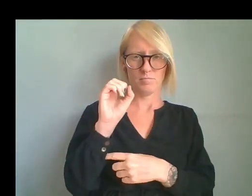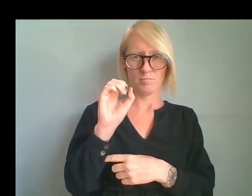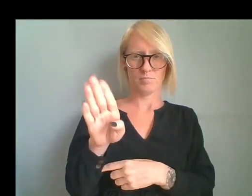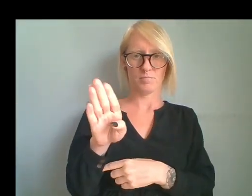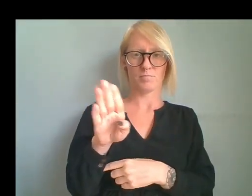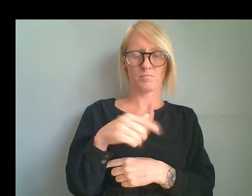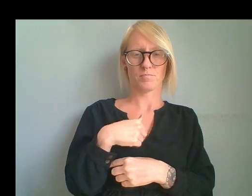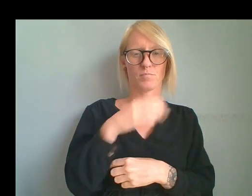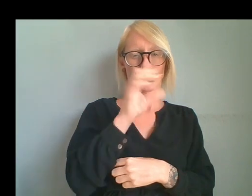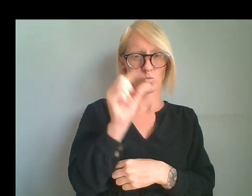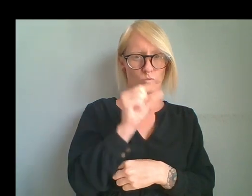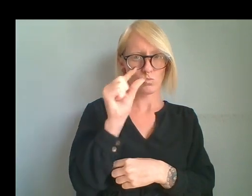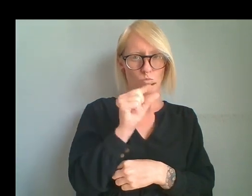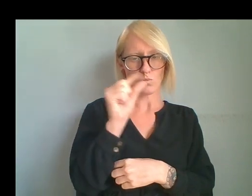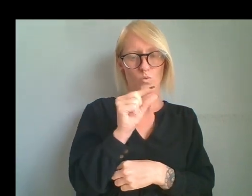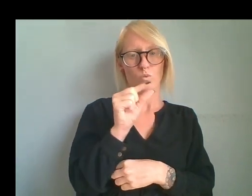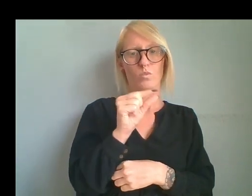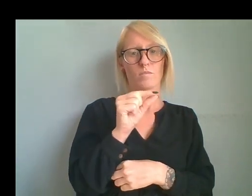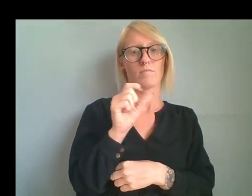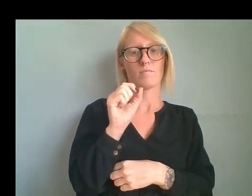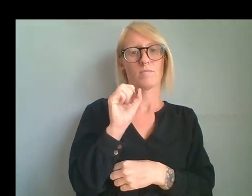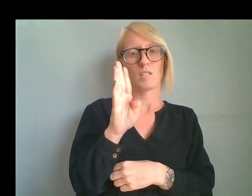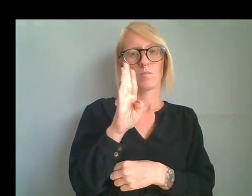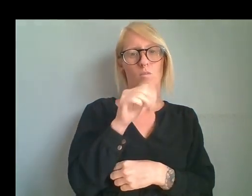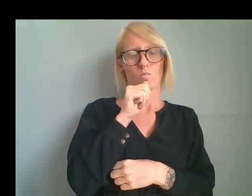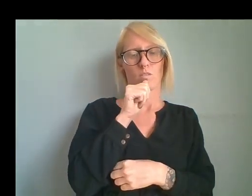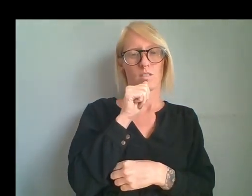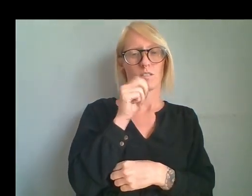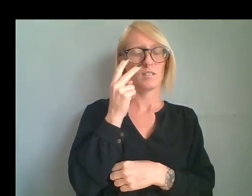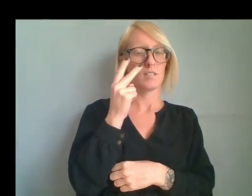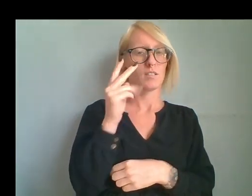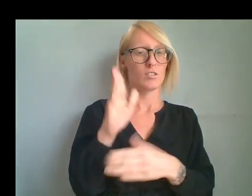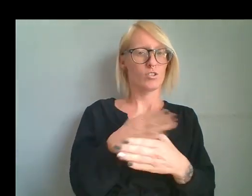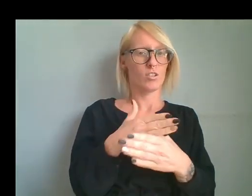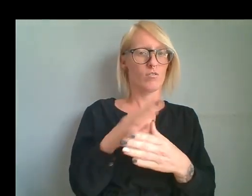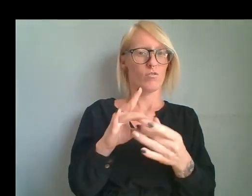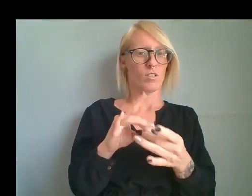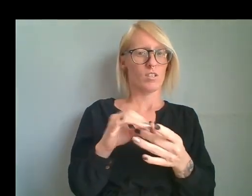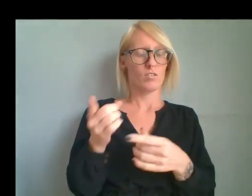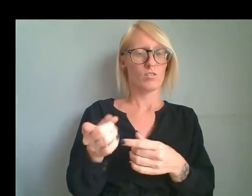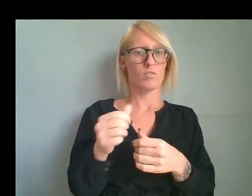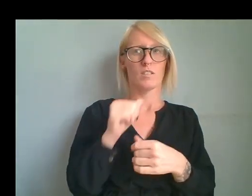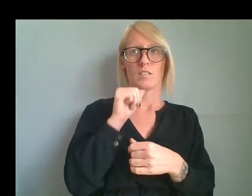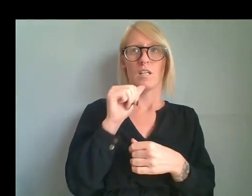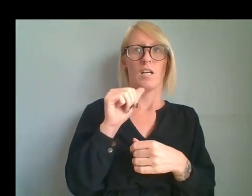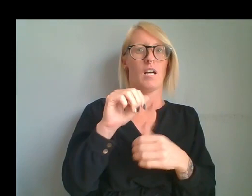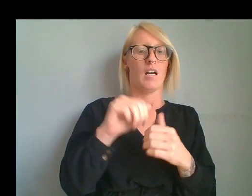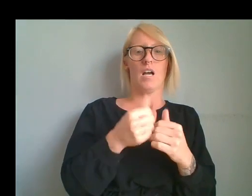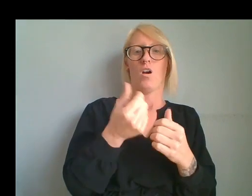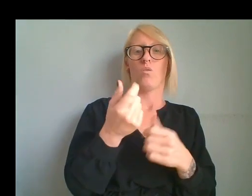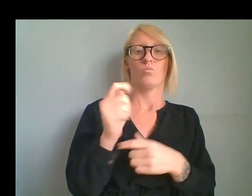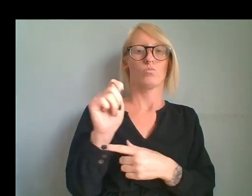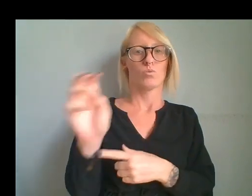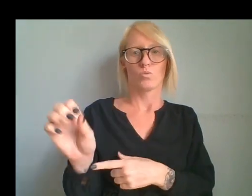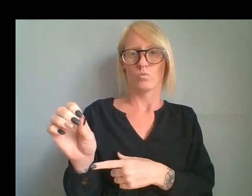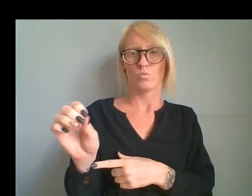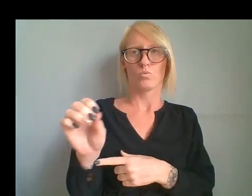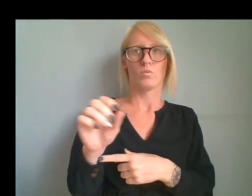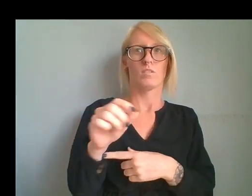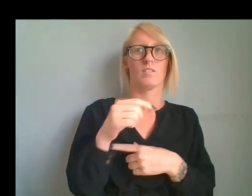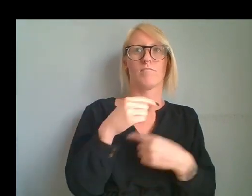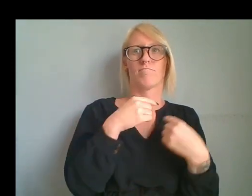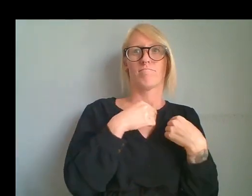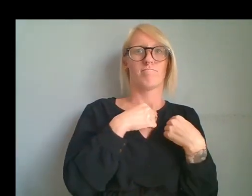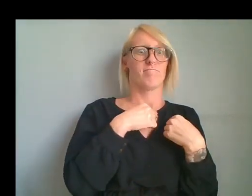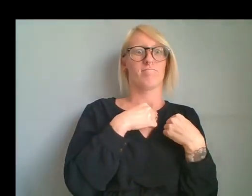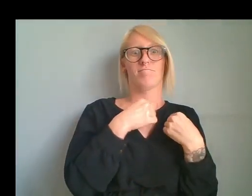latest things are, see what they're sharing about you. So that's something, again, I didn't put any how-tos in there because it's probably changed since yesterday